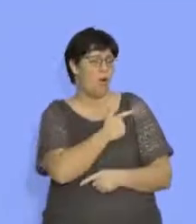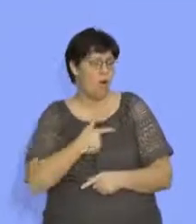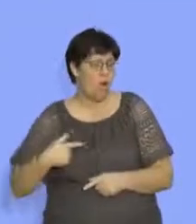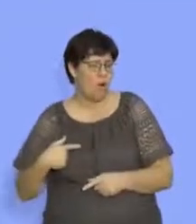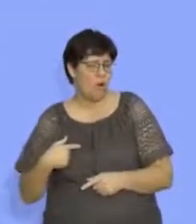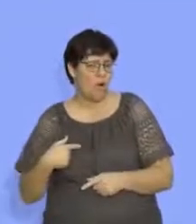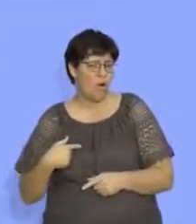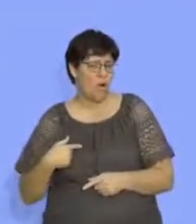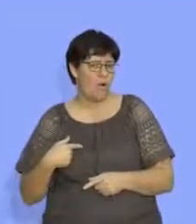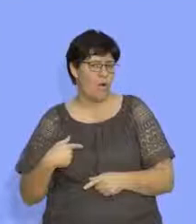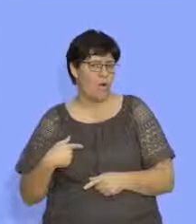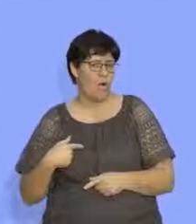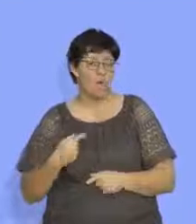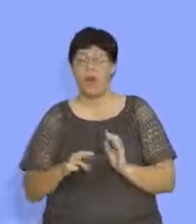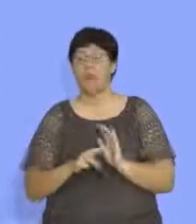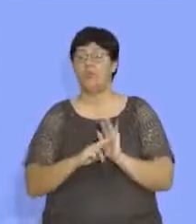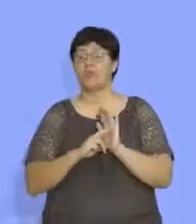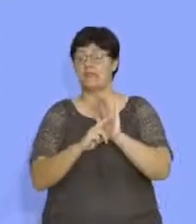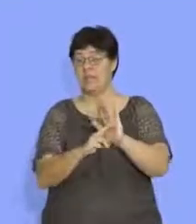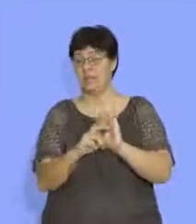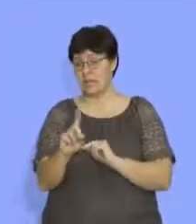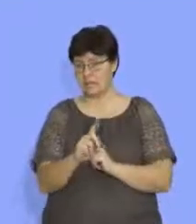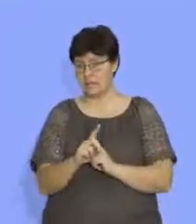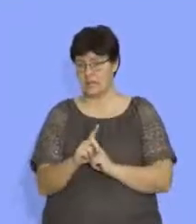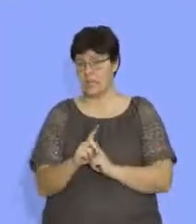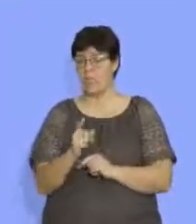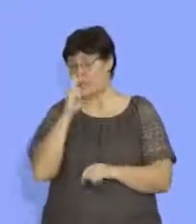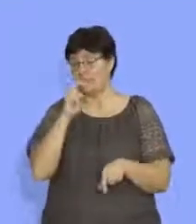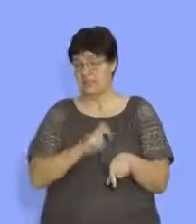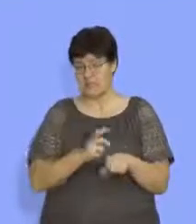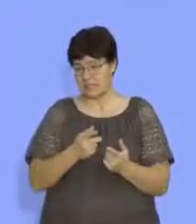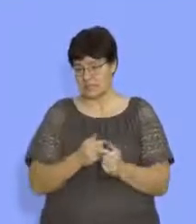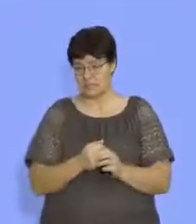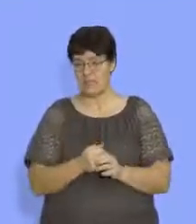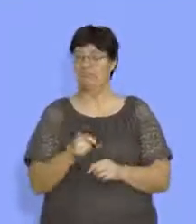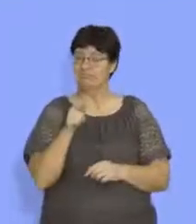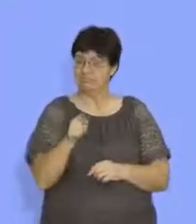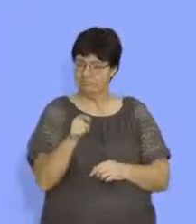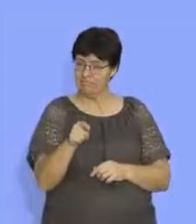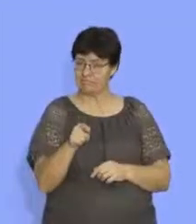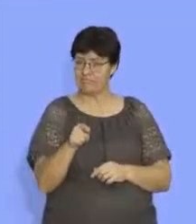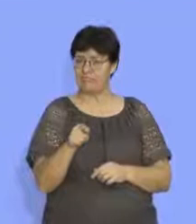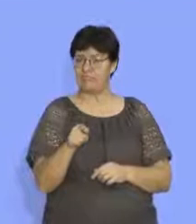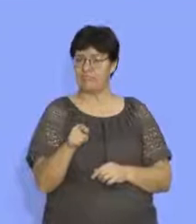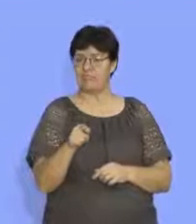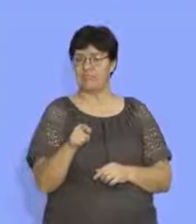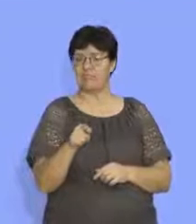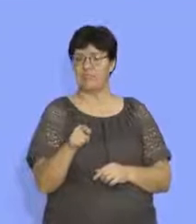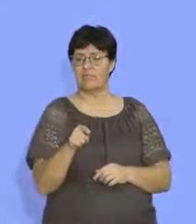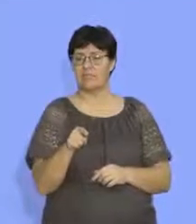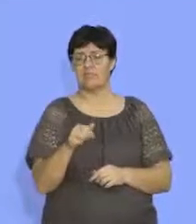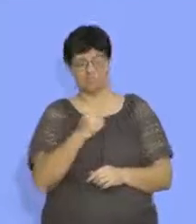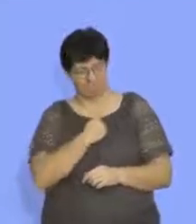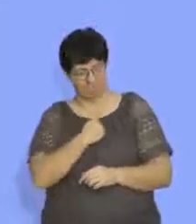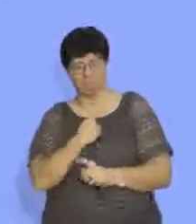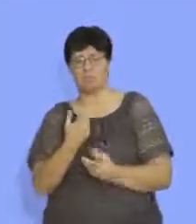means the how long part, although they did not represent it to say what unit must we use, this